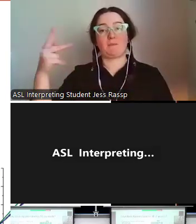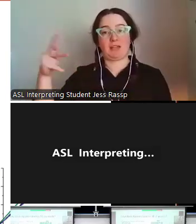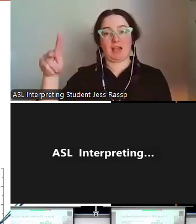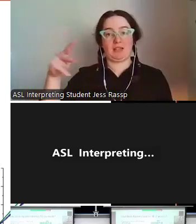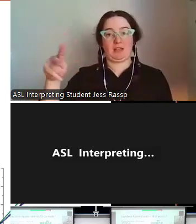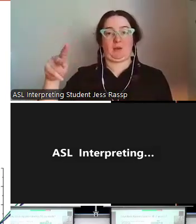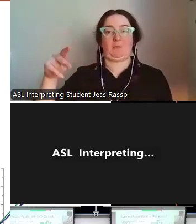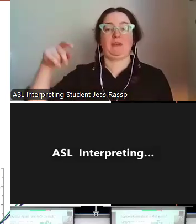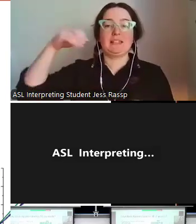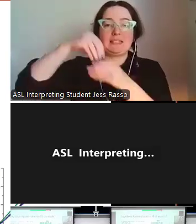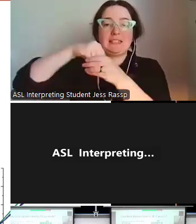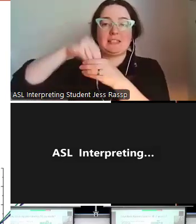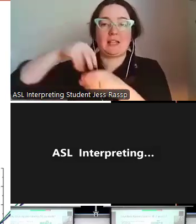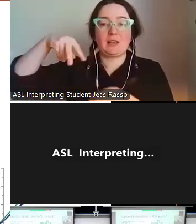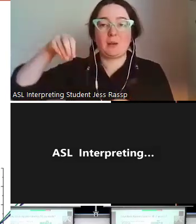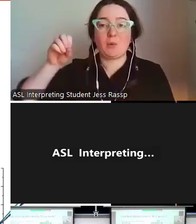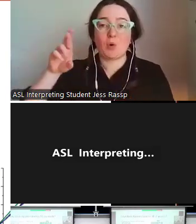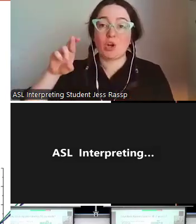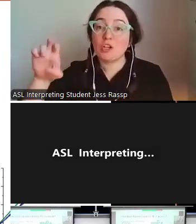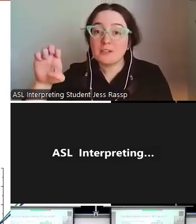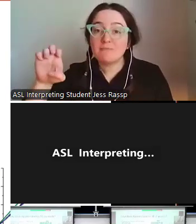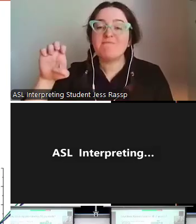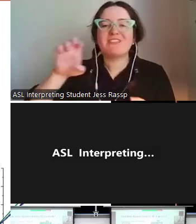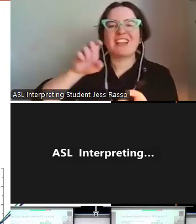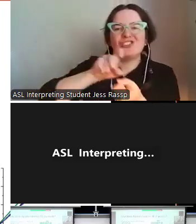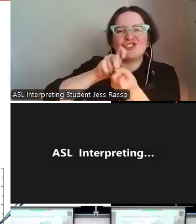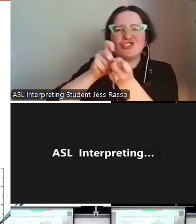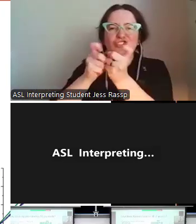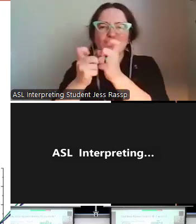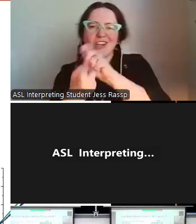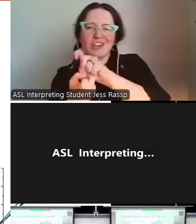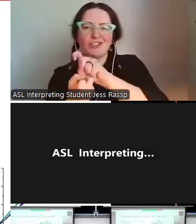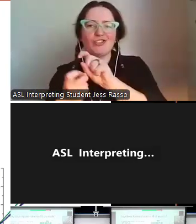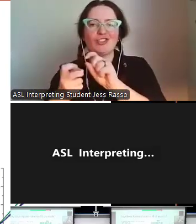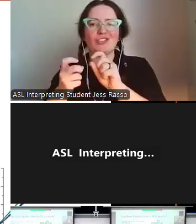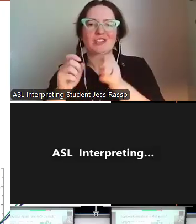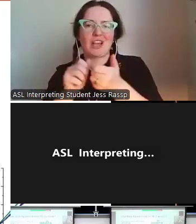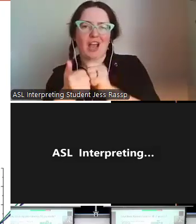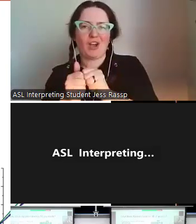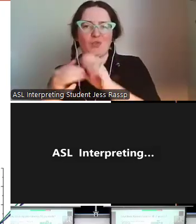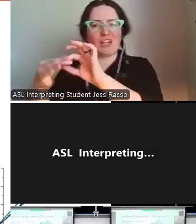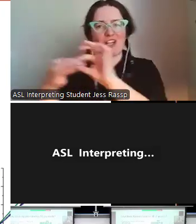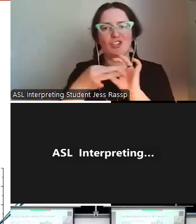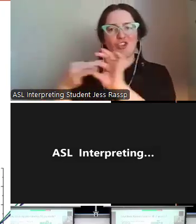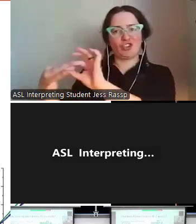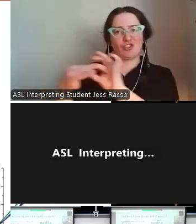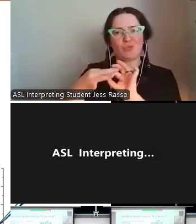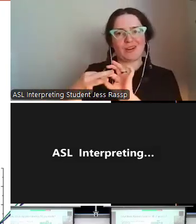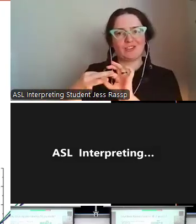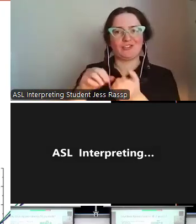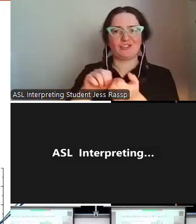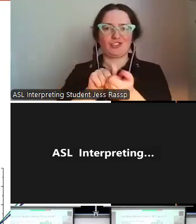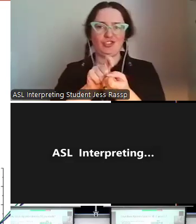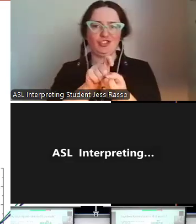here. That's shifting how these two things interact, how the P loop and this linker interact, and